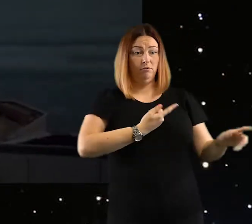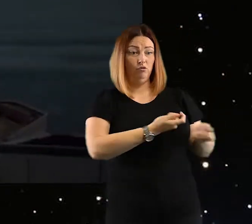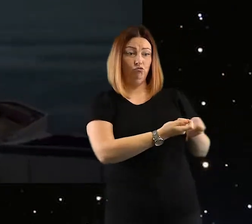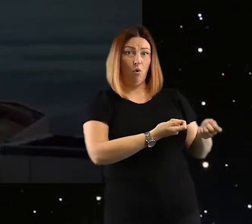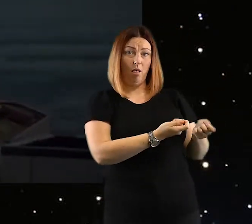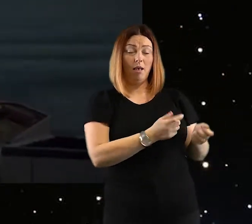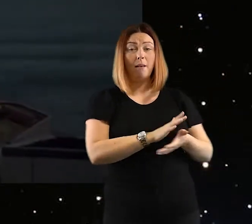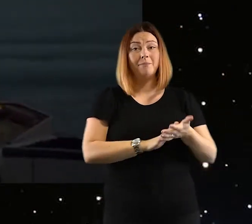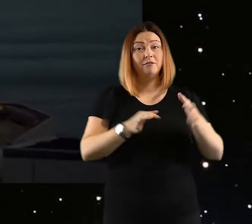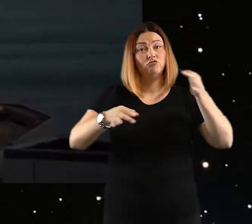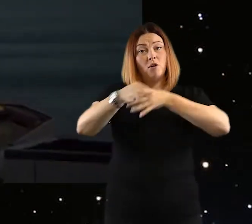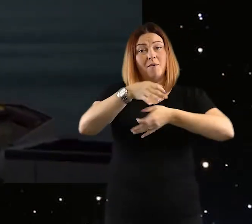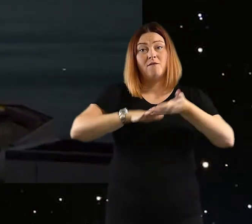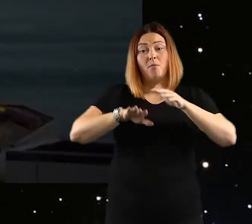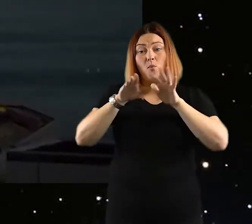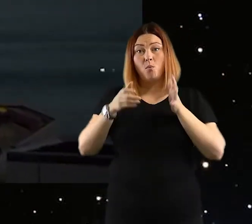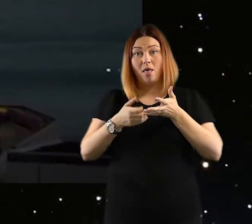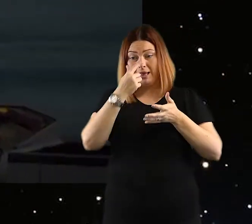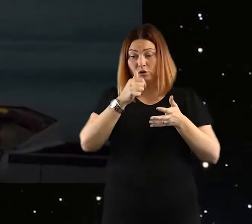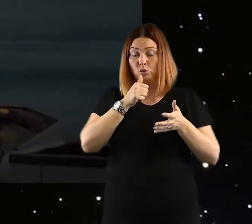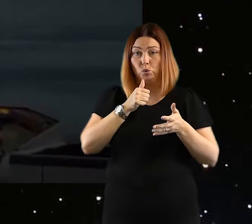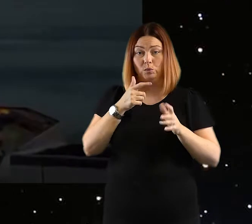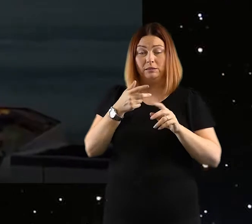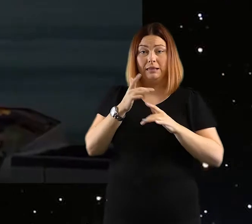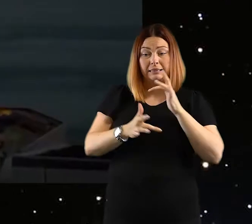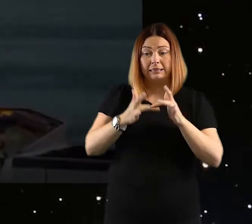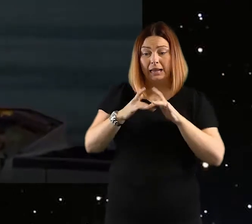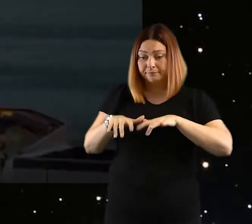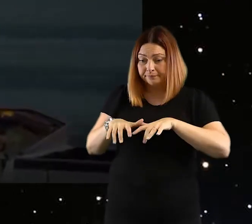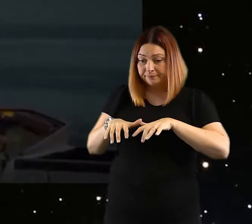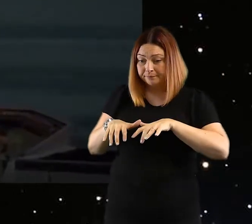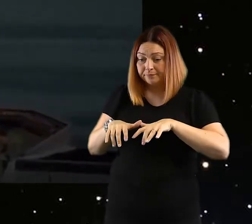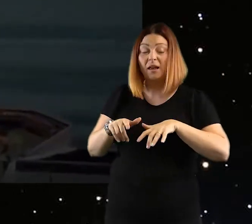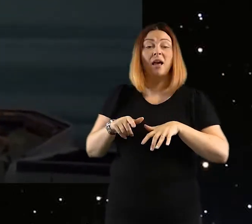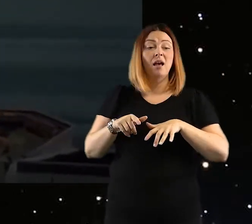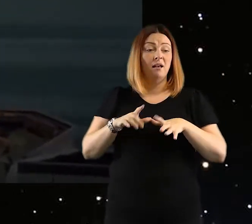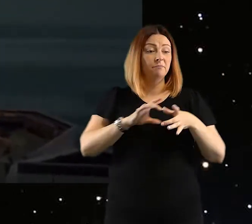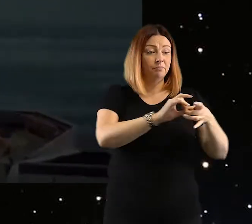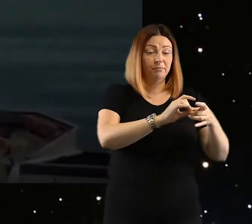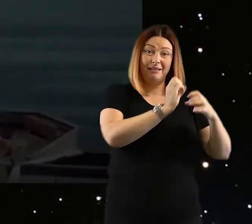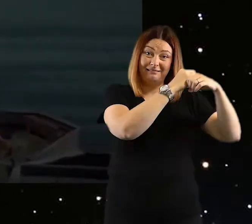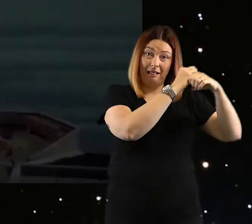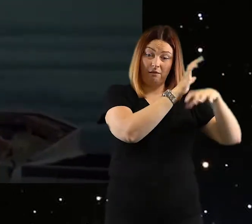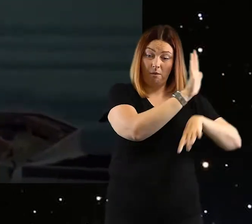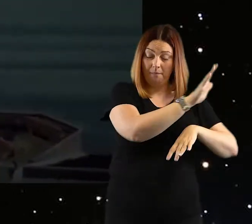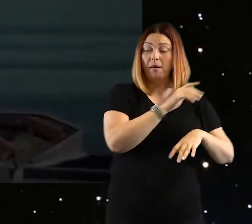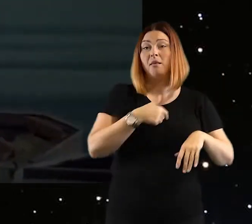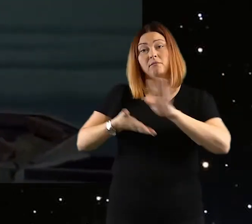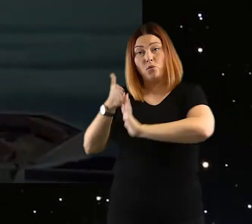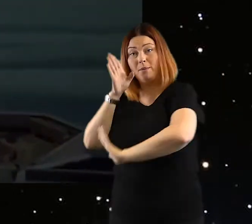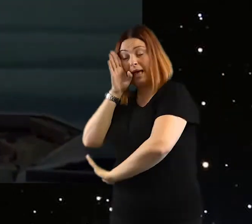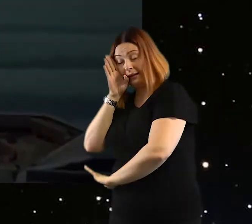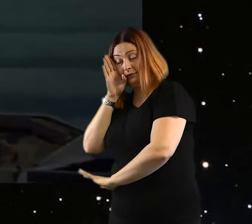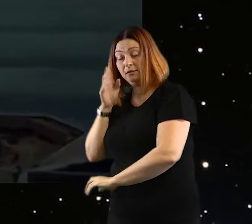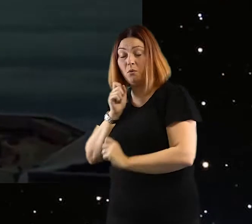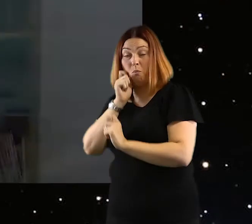Basically, astronomers from around the world, they can program in their observations via sort of web-based interface, and then we all go to bed at night, and we get up in the